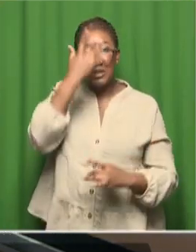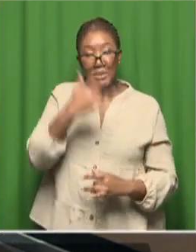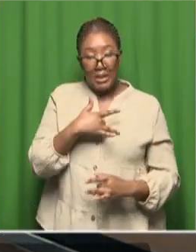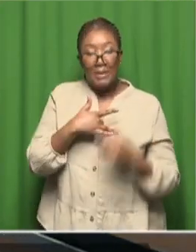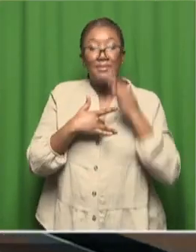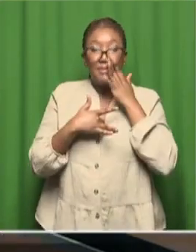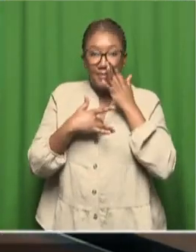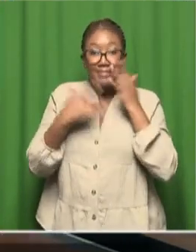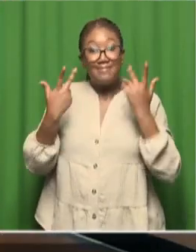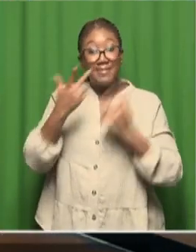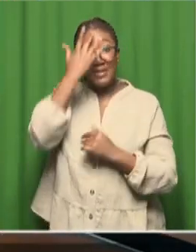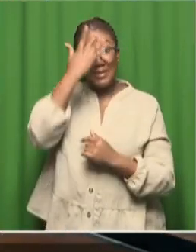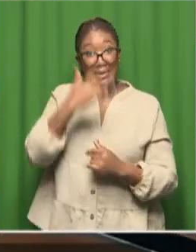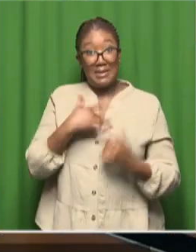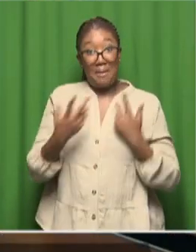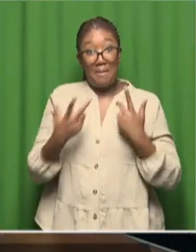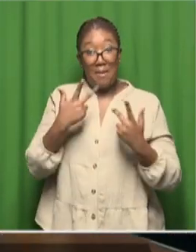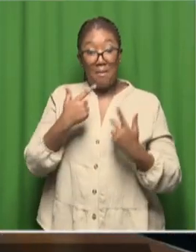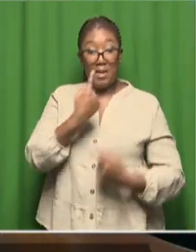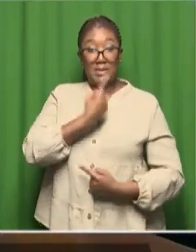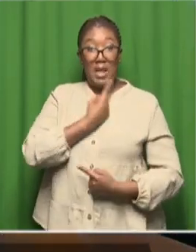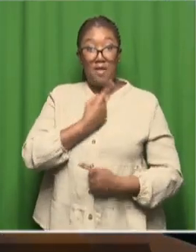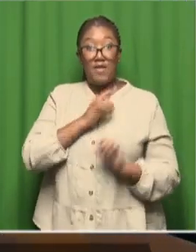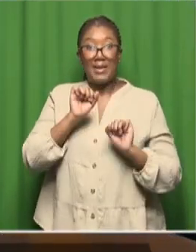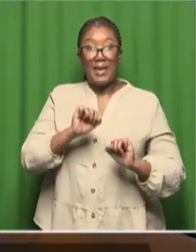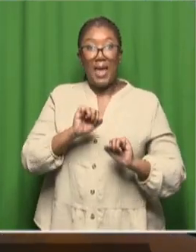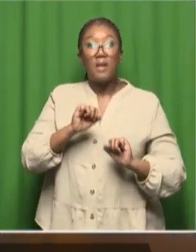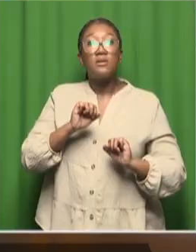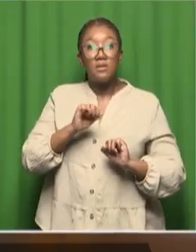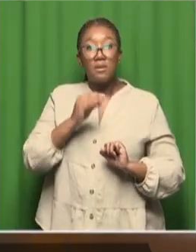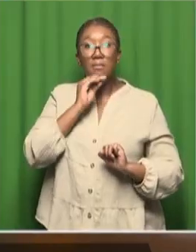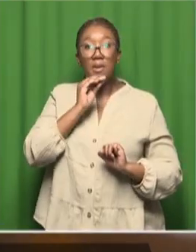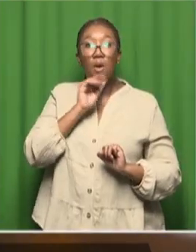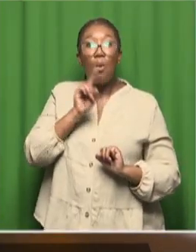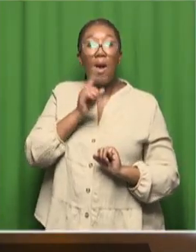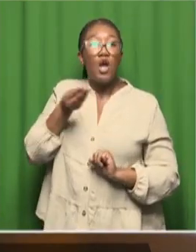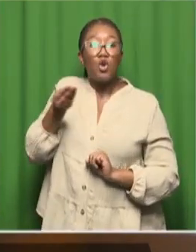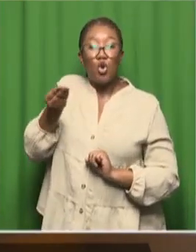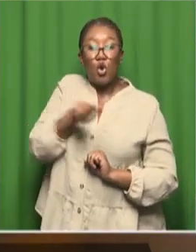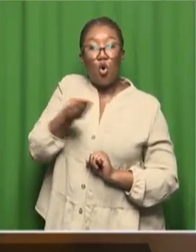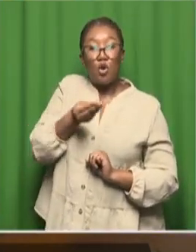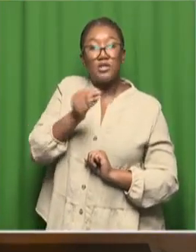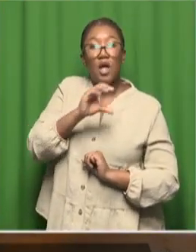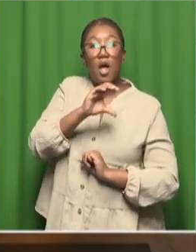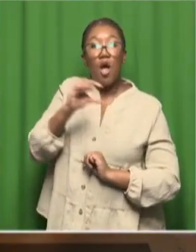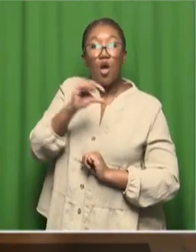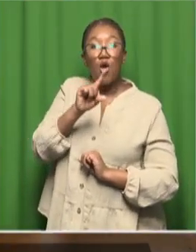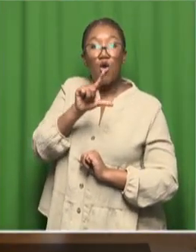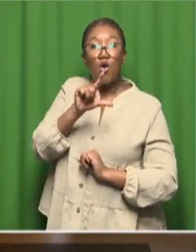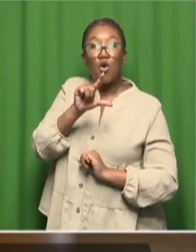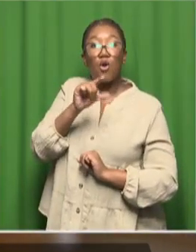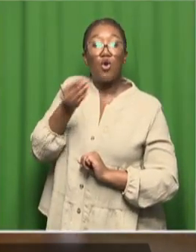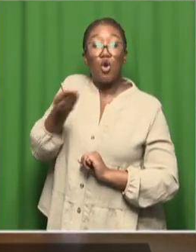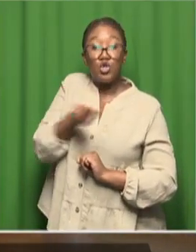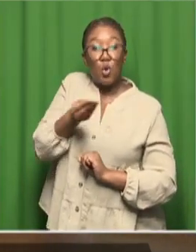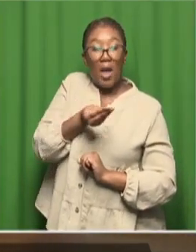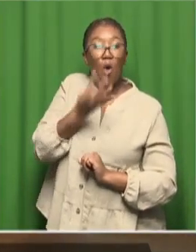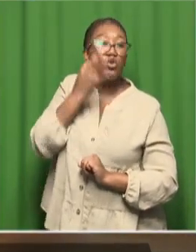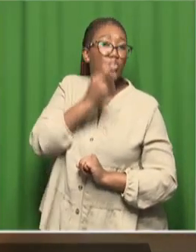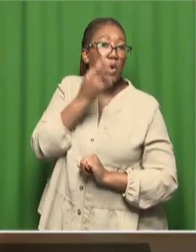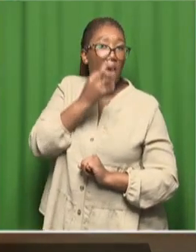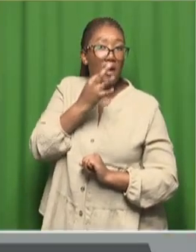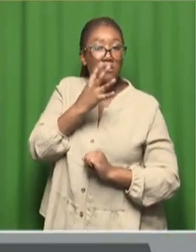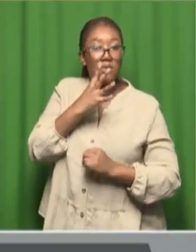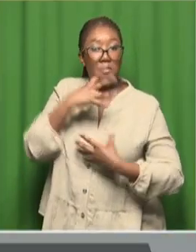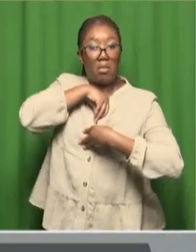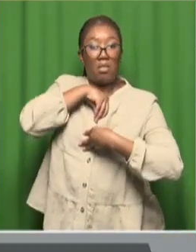condition where one is not able to regulate their blood glucose levels. So in a normal individual, the pancreas releases